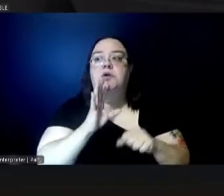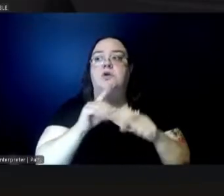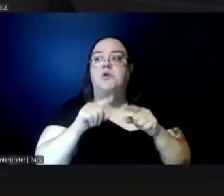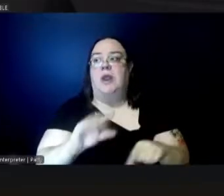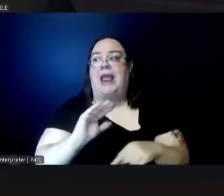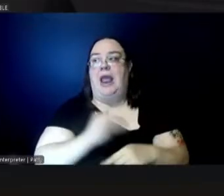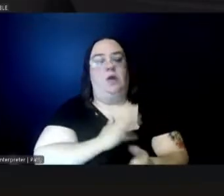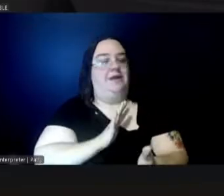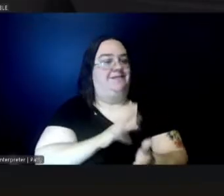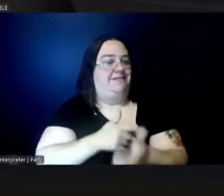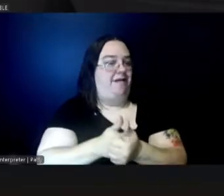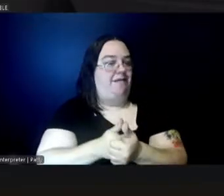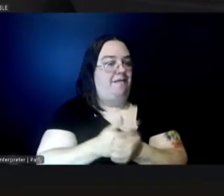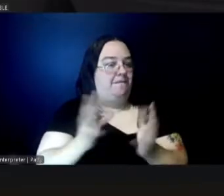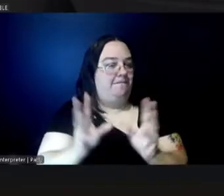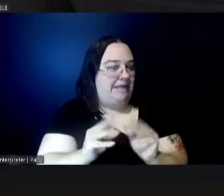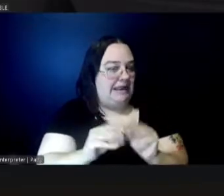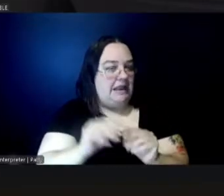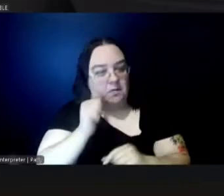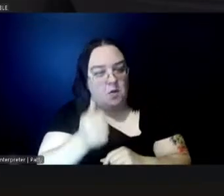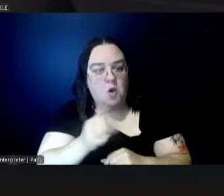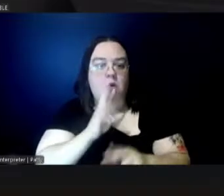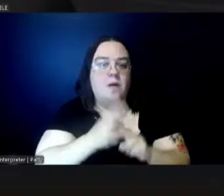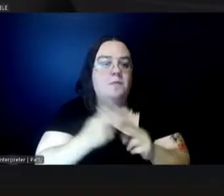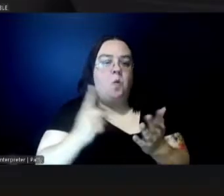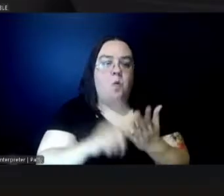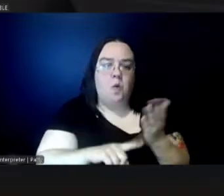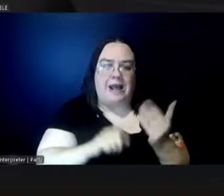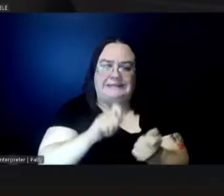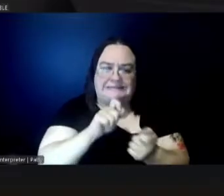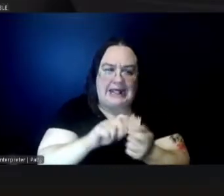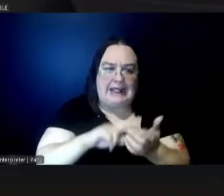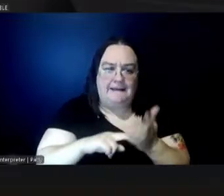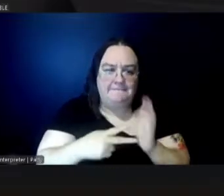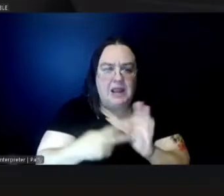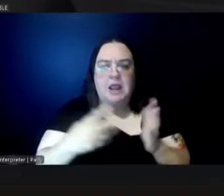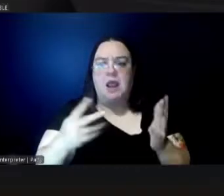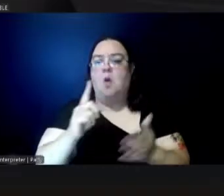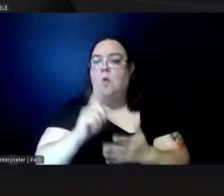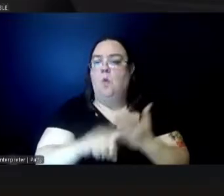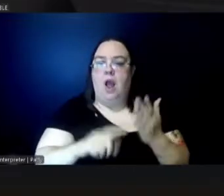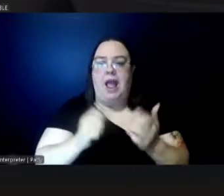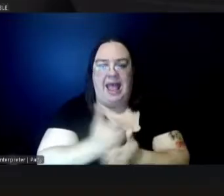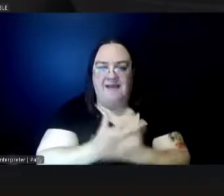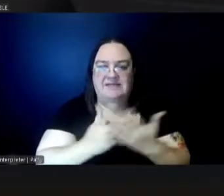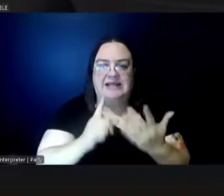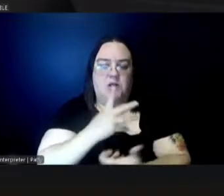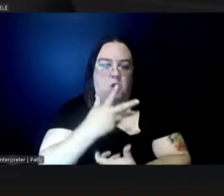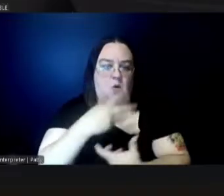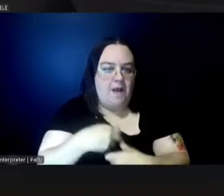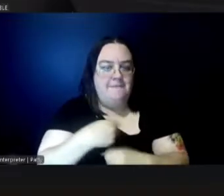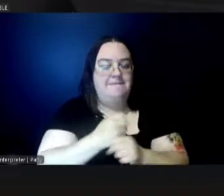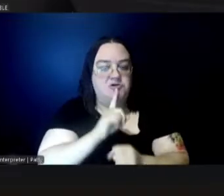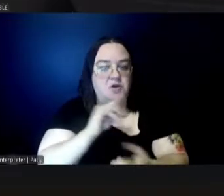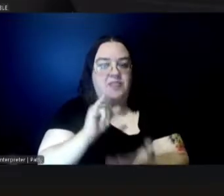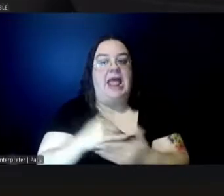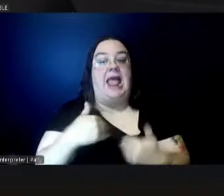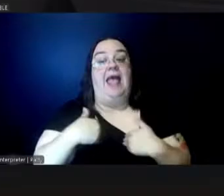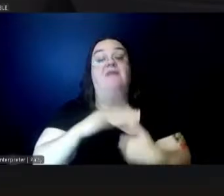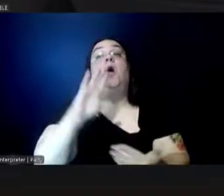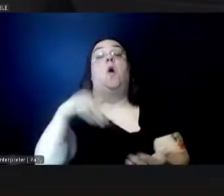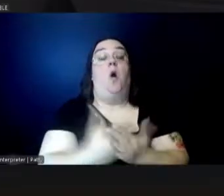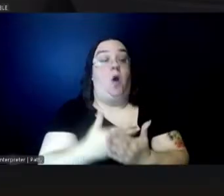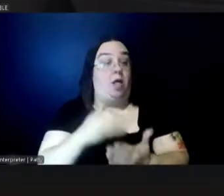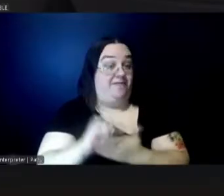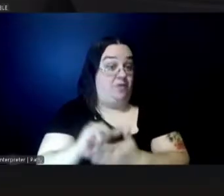meeting about the actual definition and what's included, so I make sure that we have all of the tasks. Because some of the